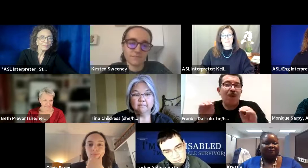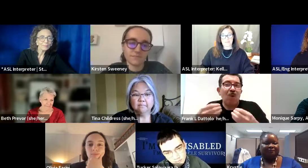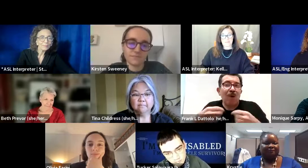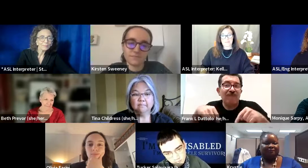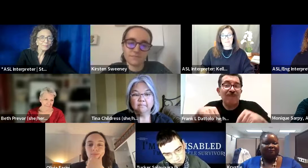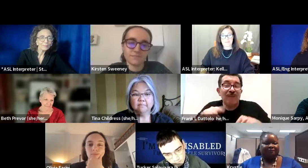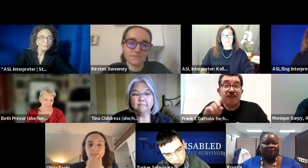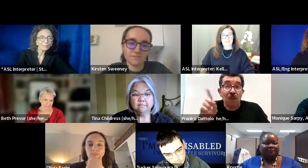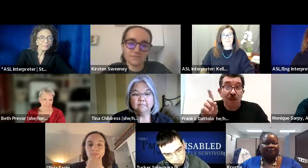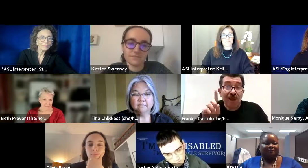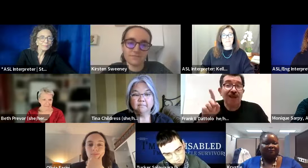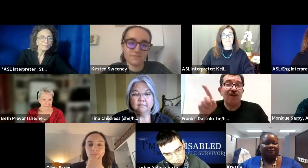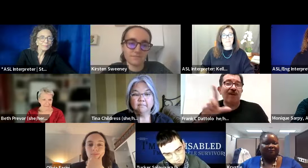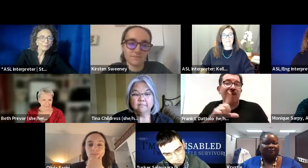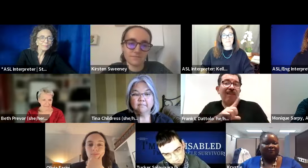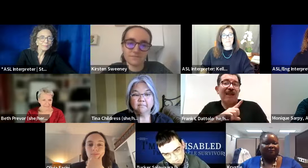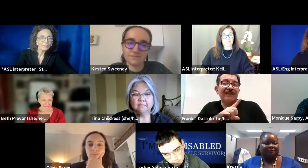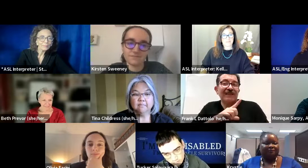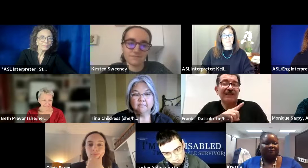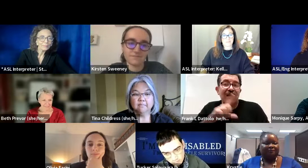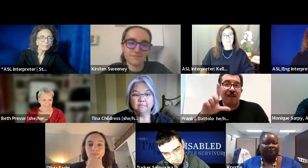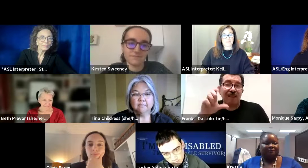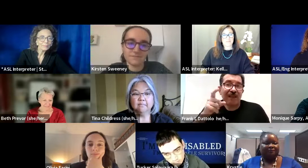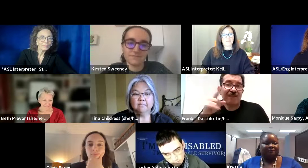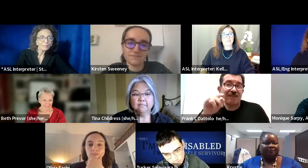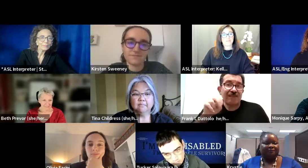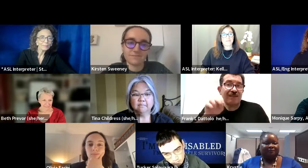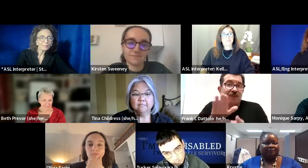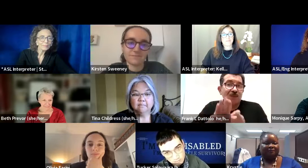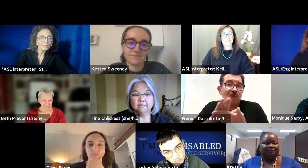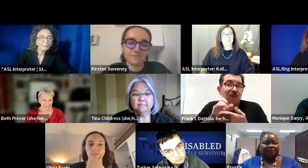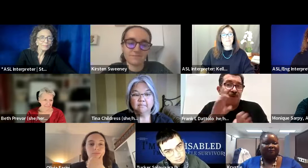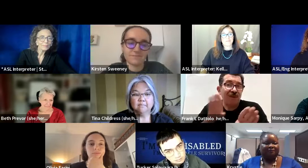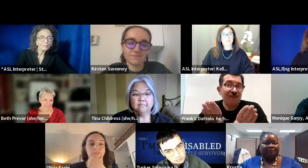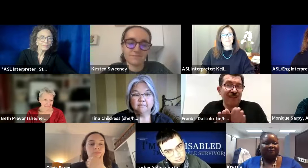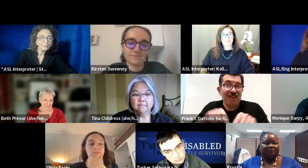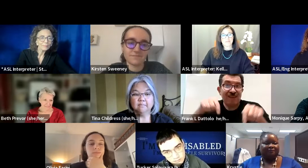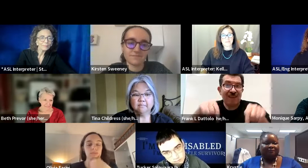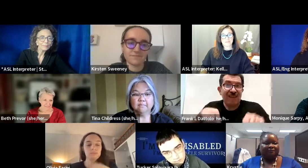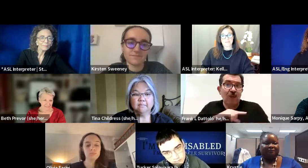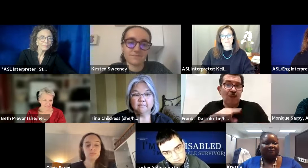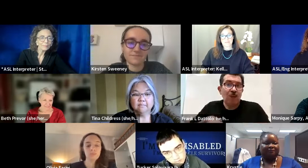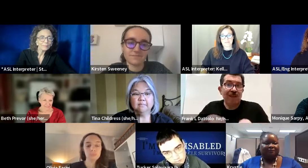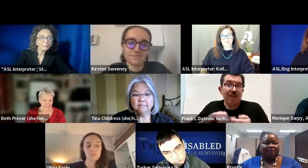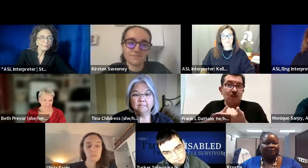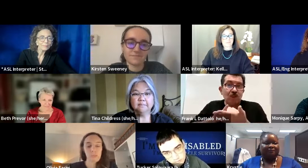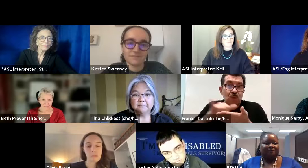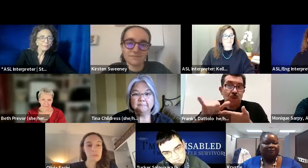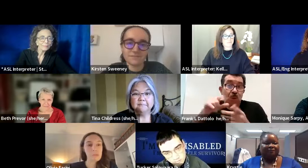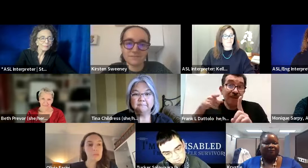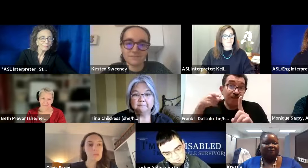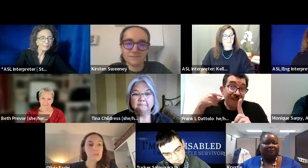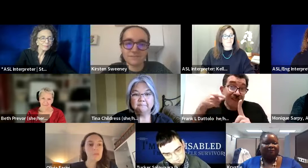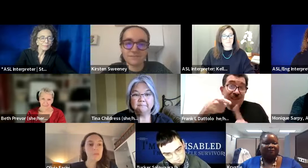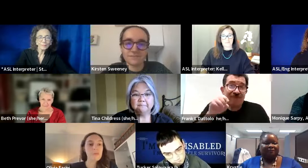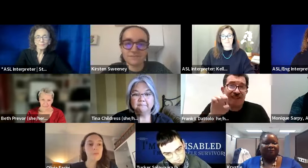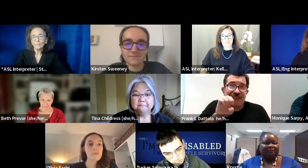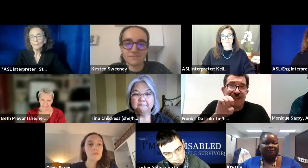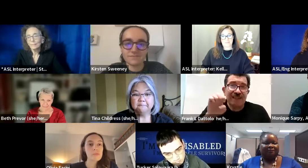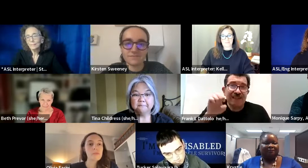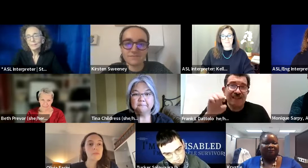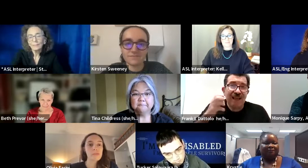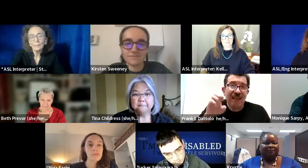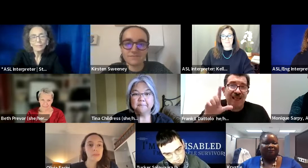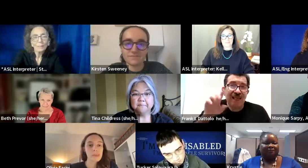I happen to be in my office at the moment at the Lexington School for the Deaf here in Queens, New